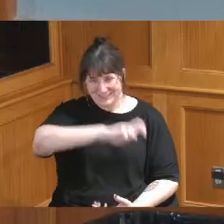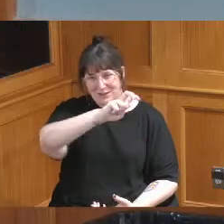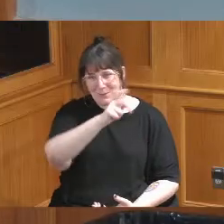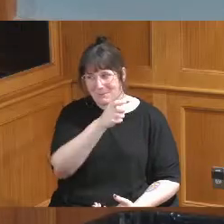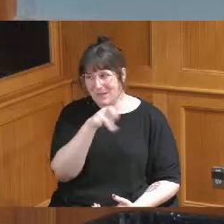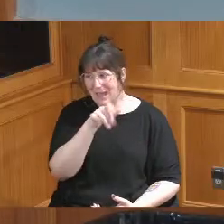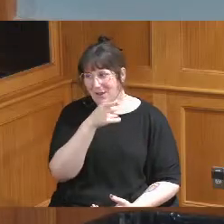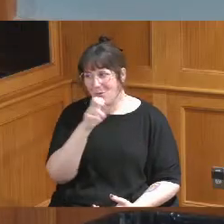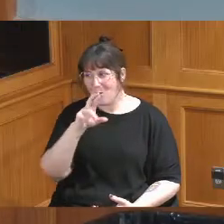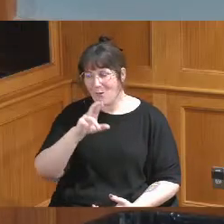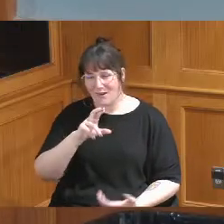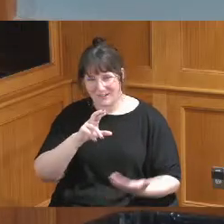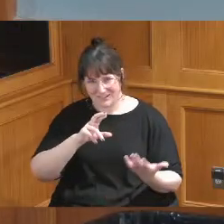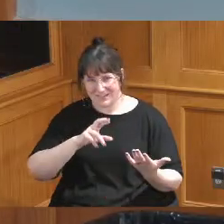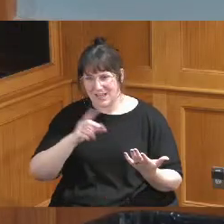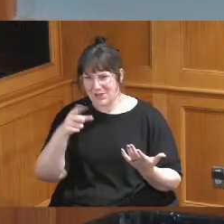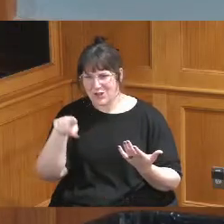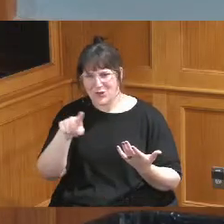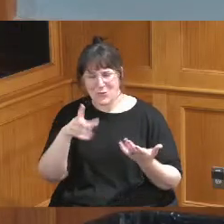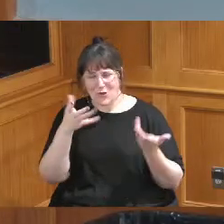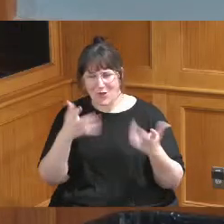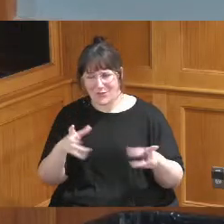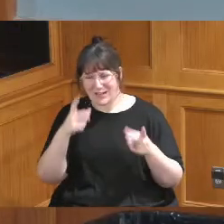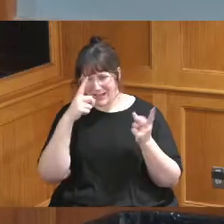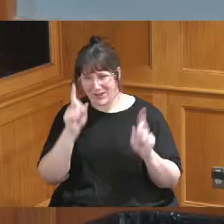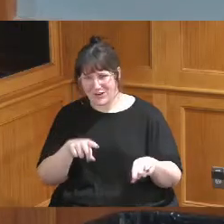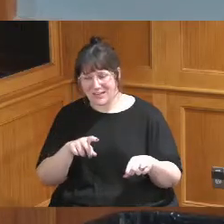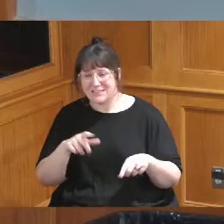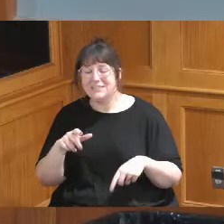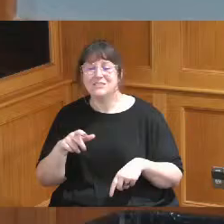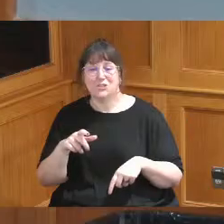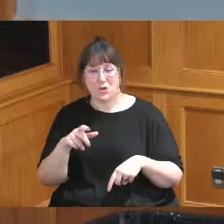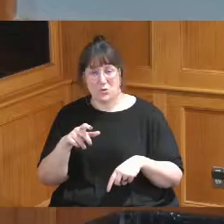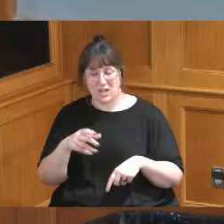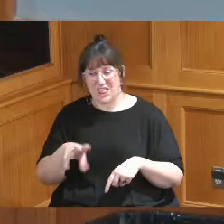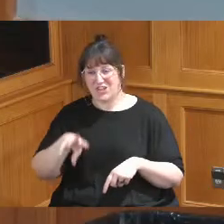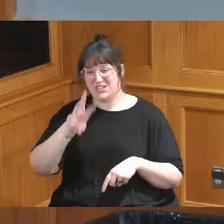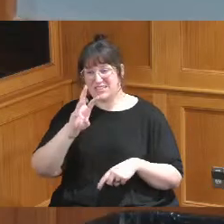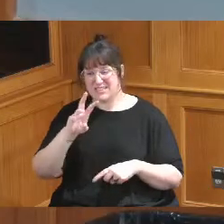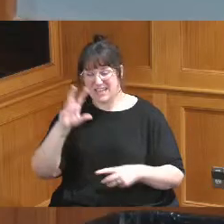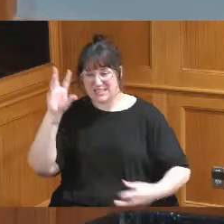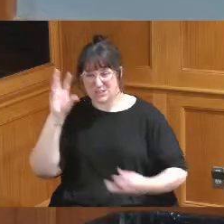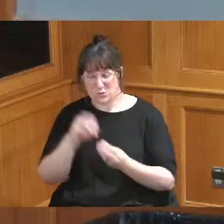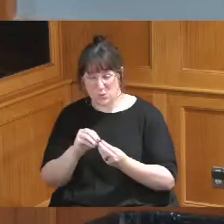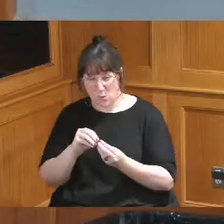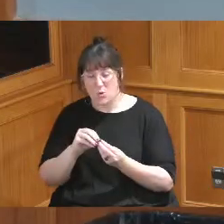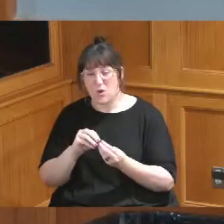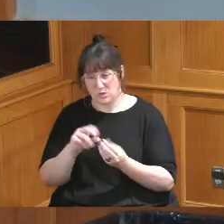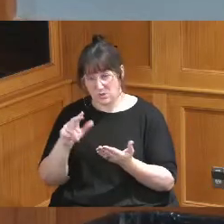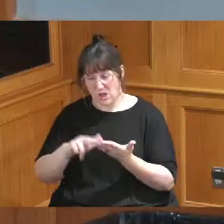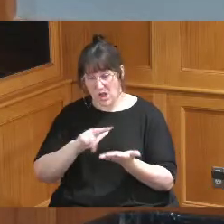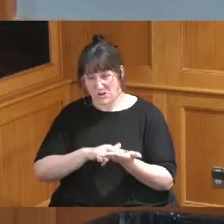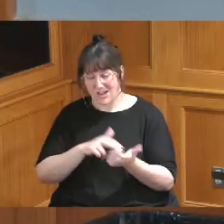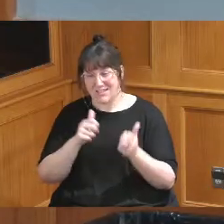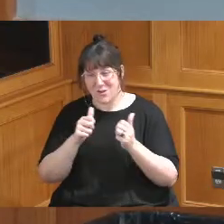the escalators, which is trade contract 1. There are 6 total trade contracts associated with vertical transportation. So what